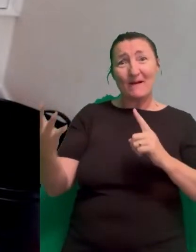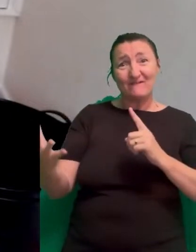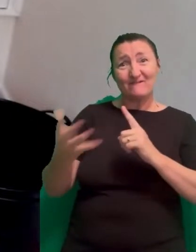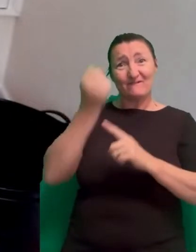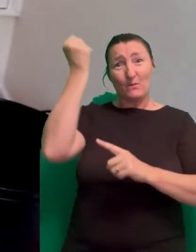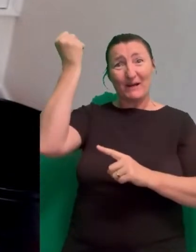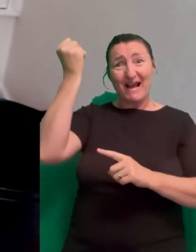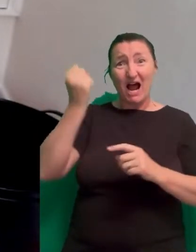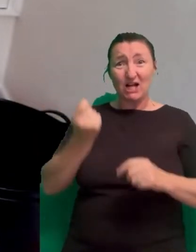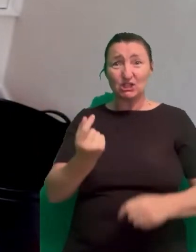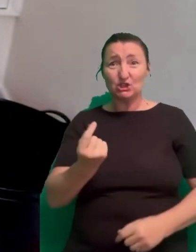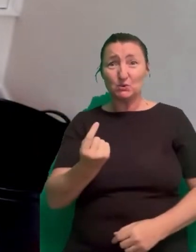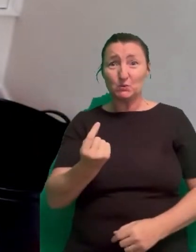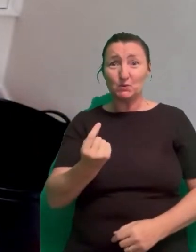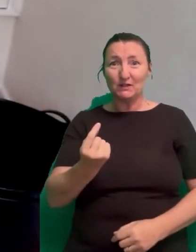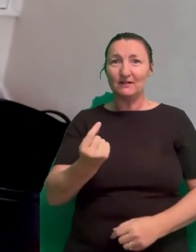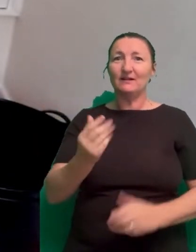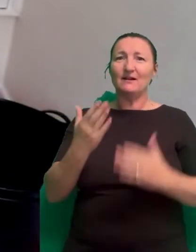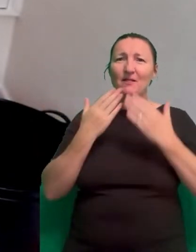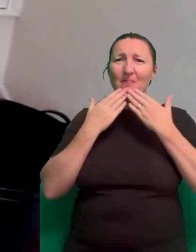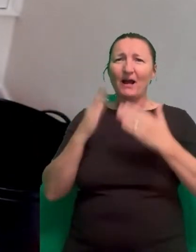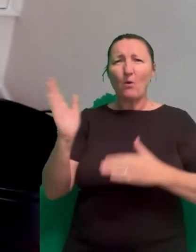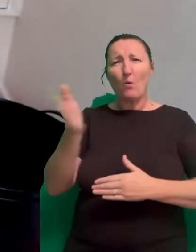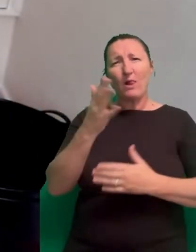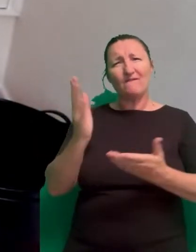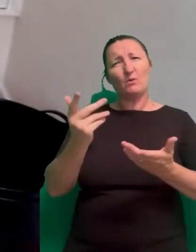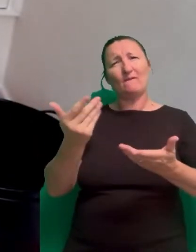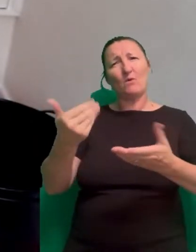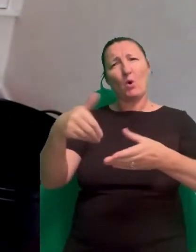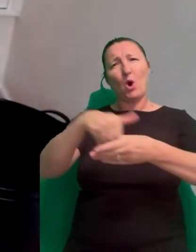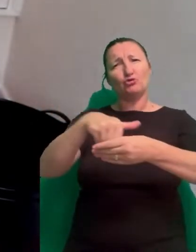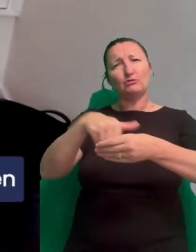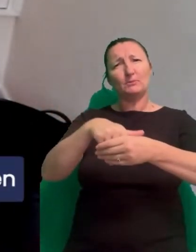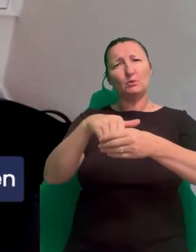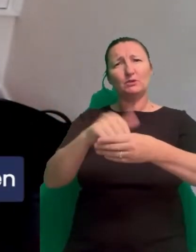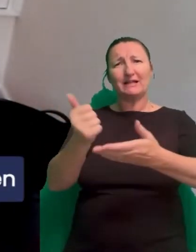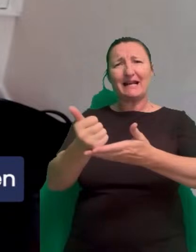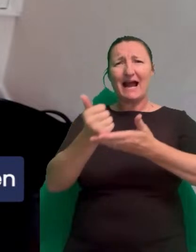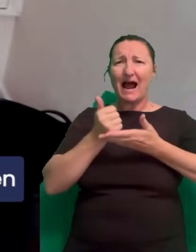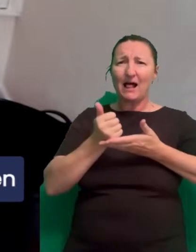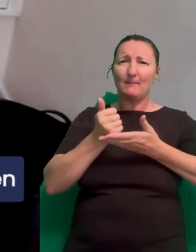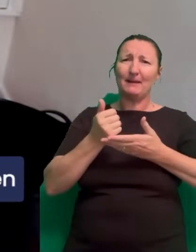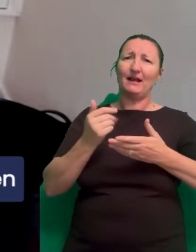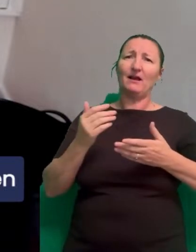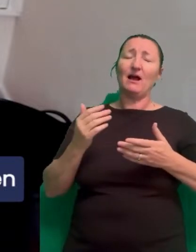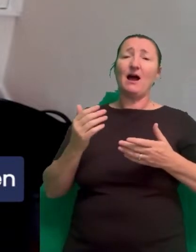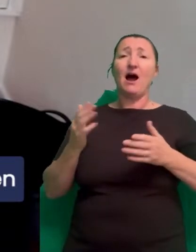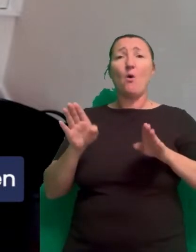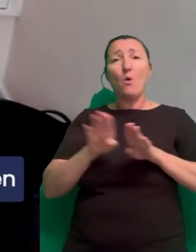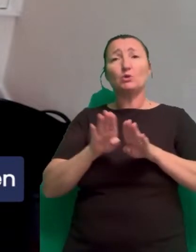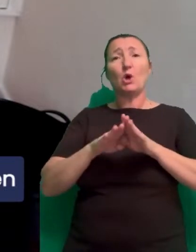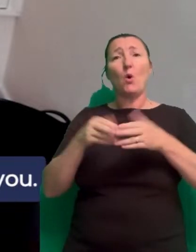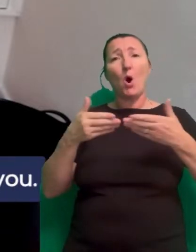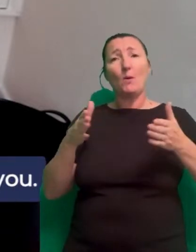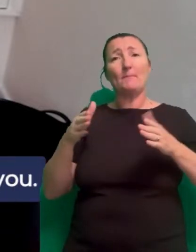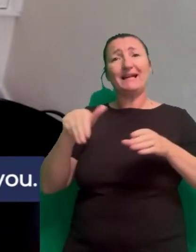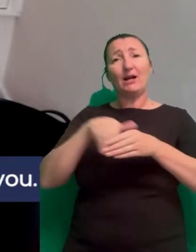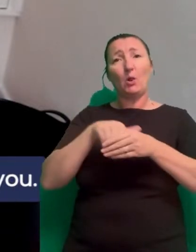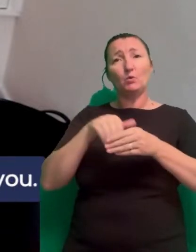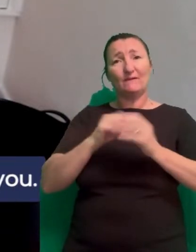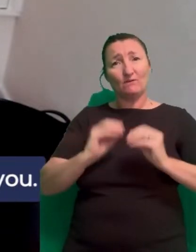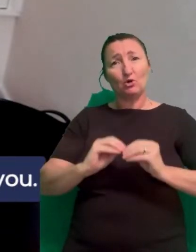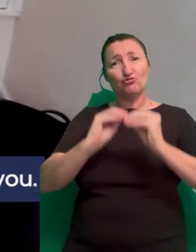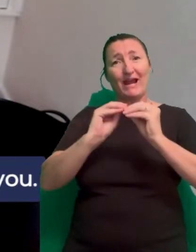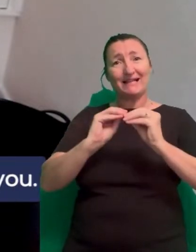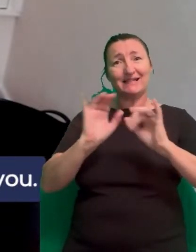We really do look forward to revealing who the finalists are soon. But once again, we want to thank everyone for contributing and open